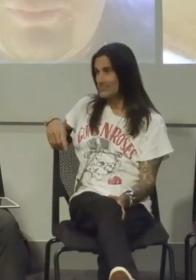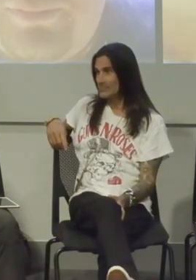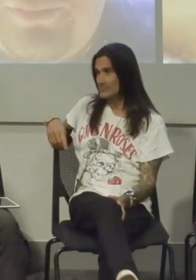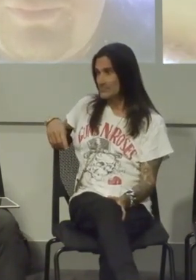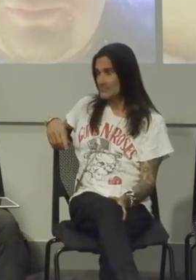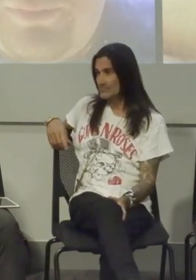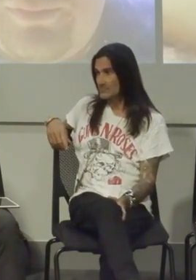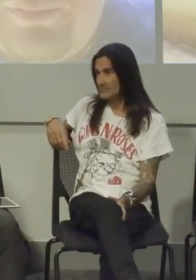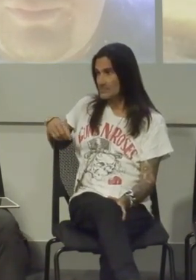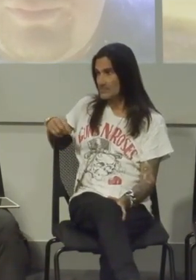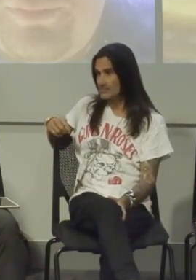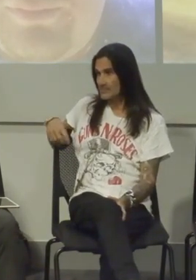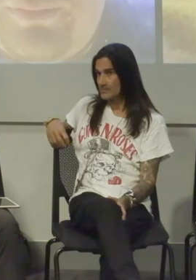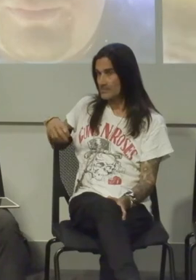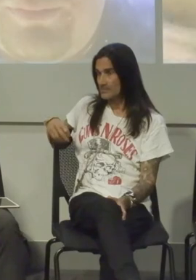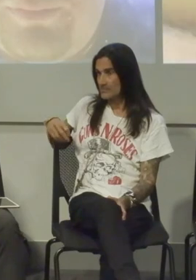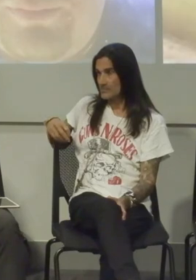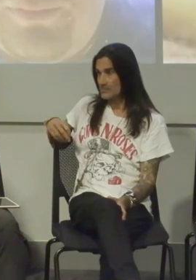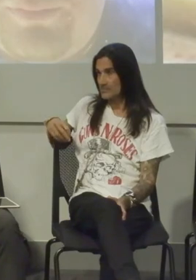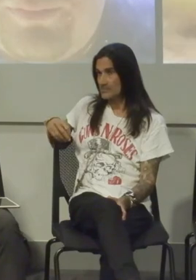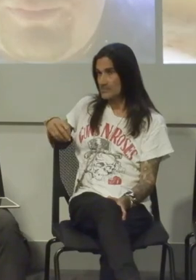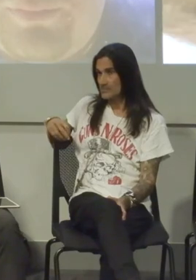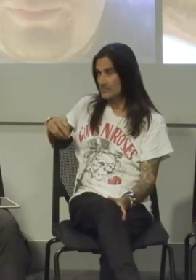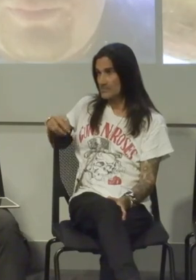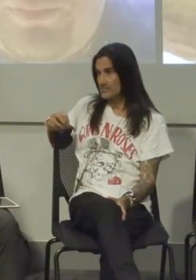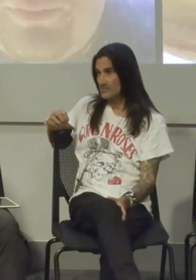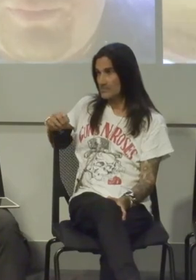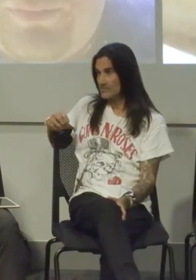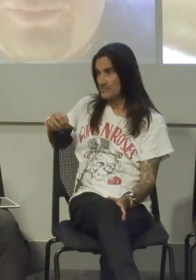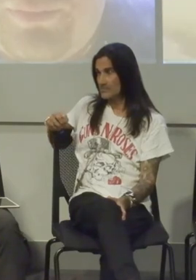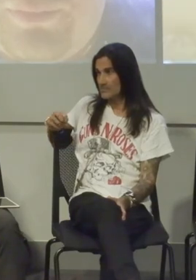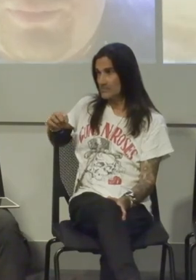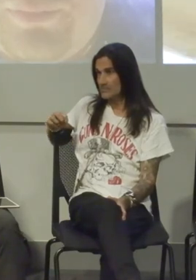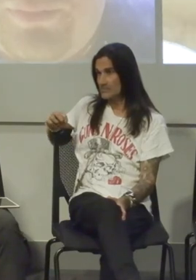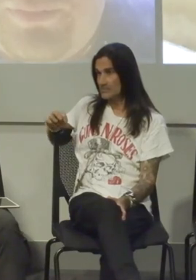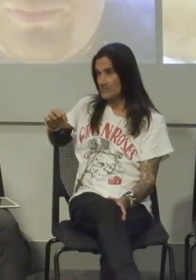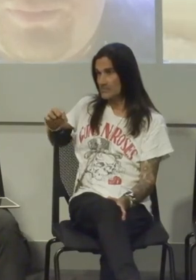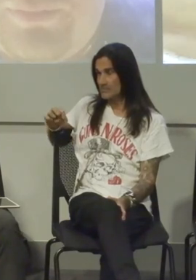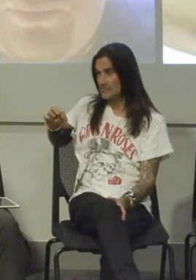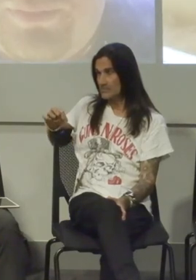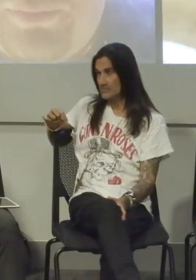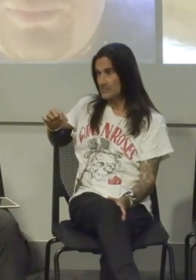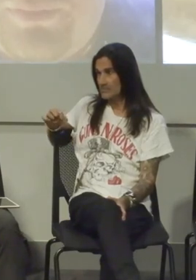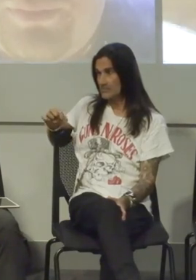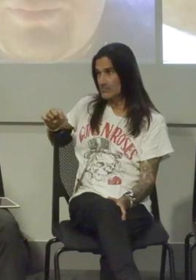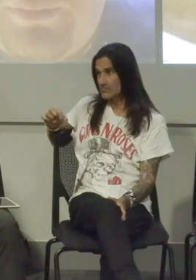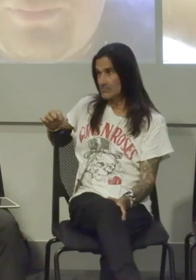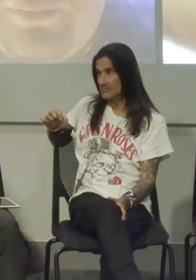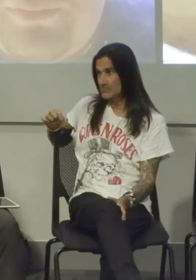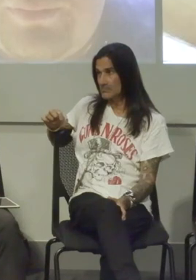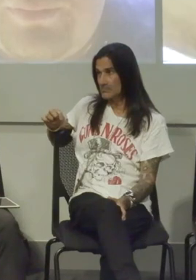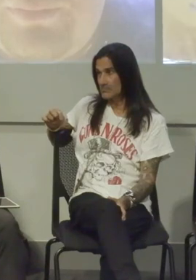art as being something that's just as integral to the students and to their ongoing lifelong